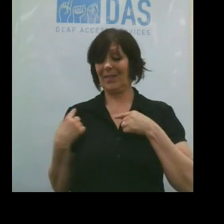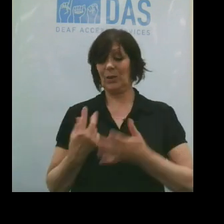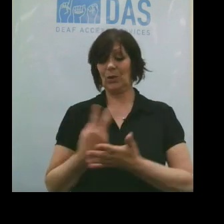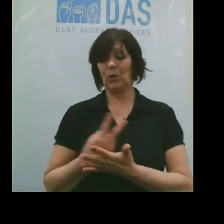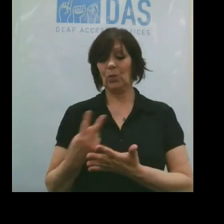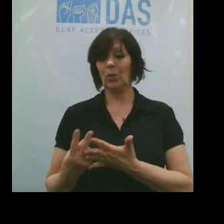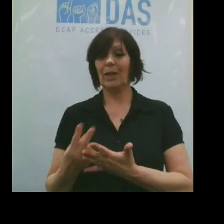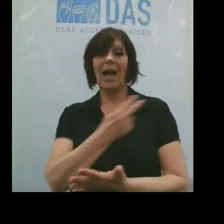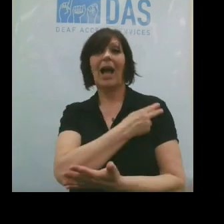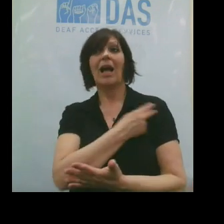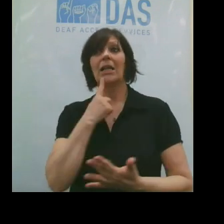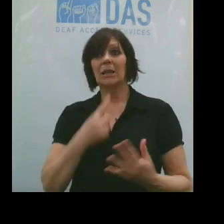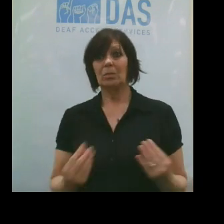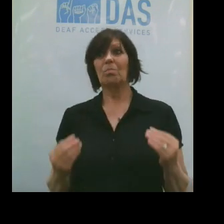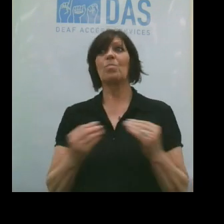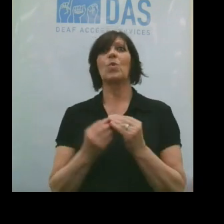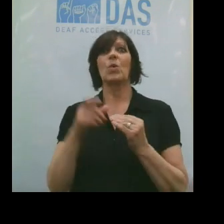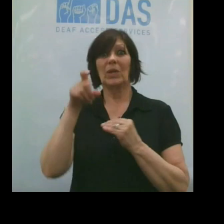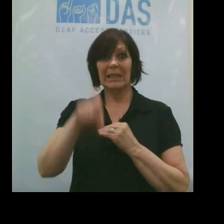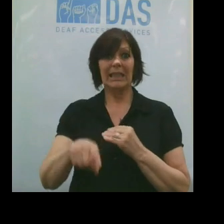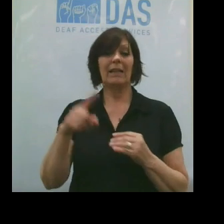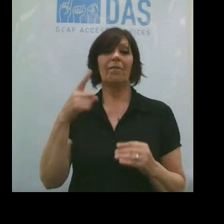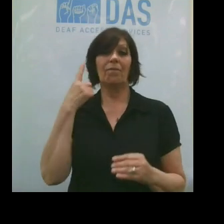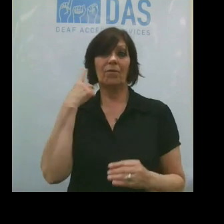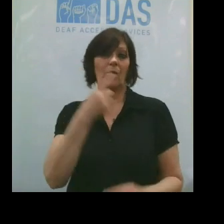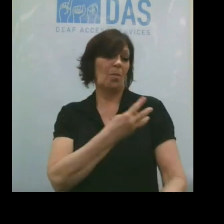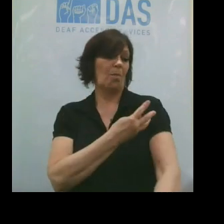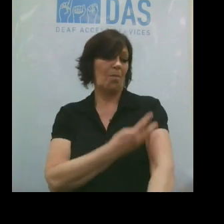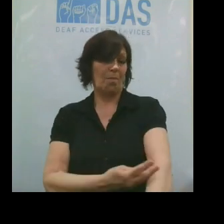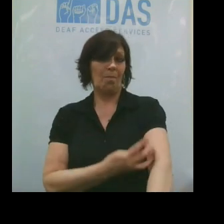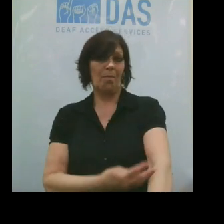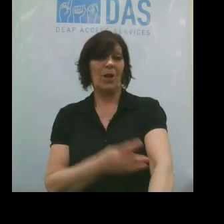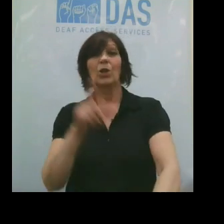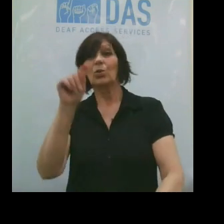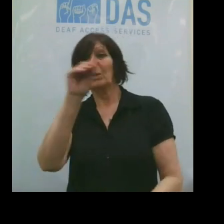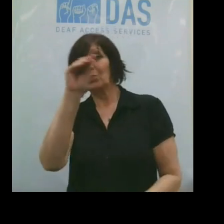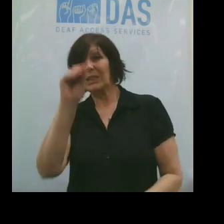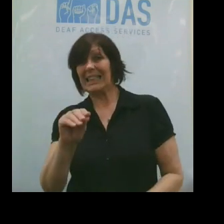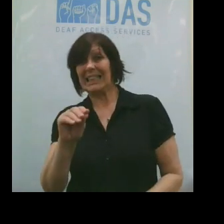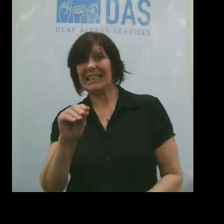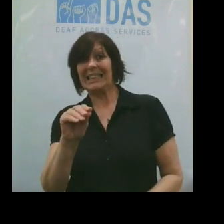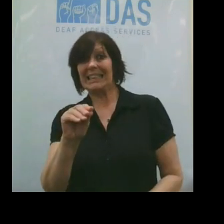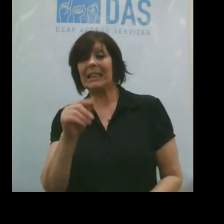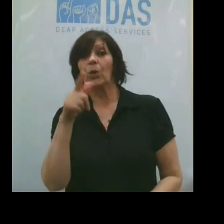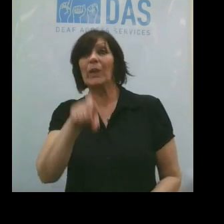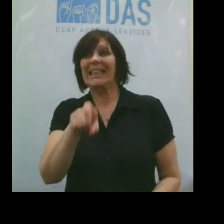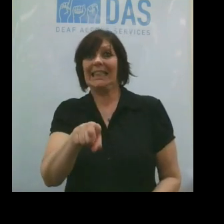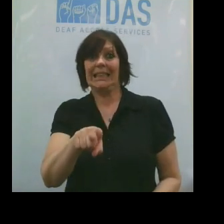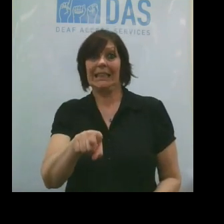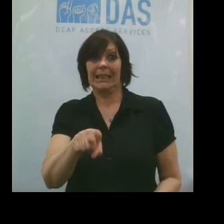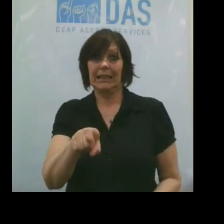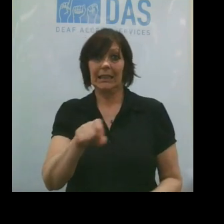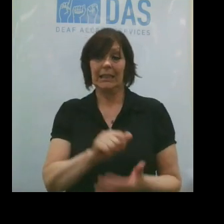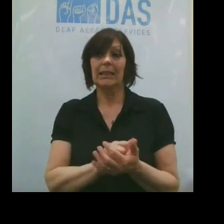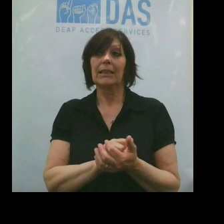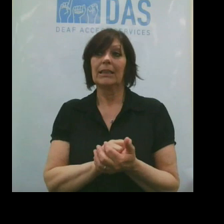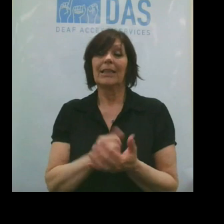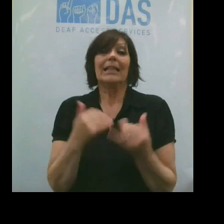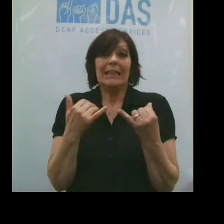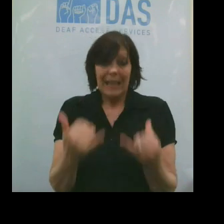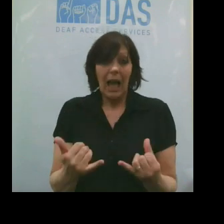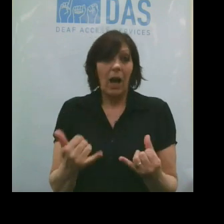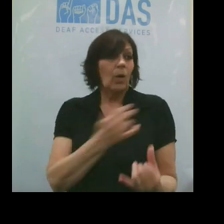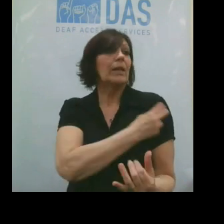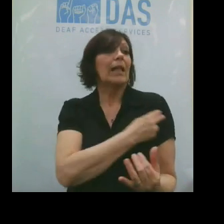an increasing need for blood donations, actually 20%. So that's pretty significant. So now that